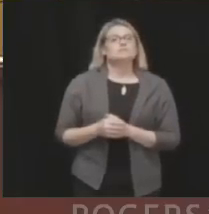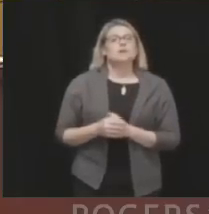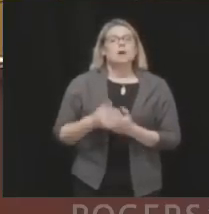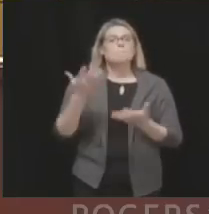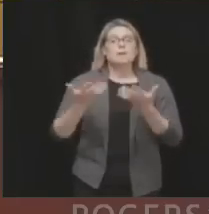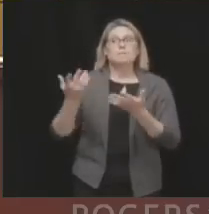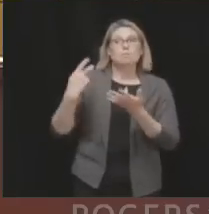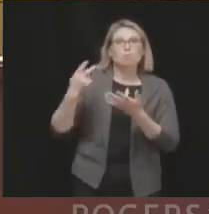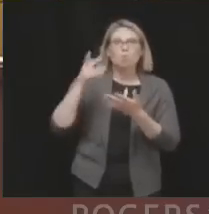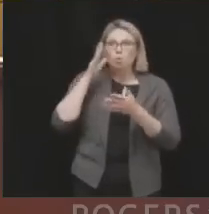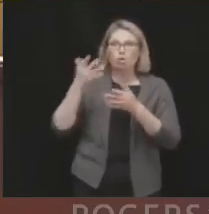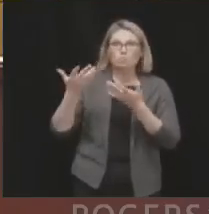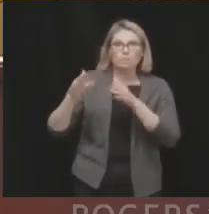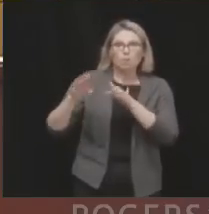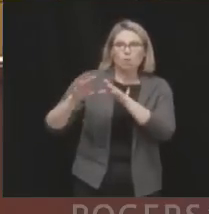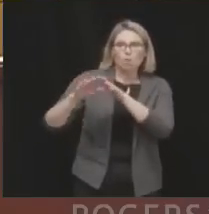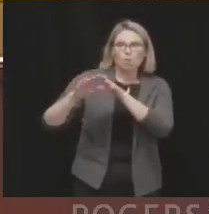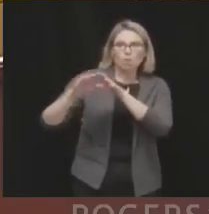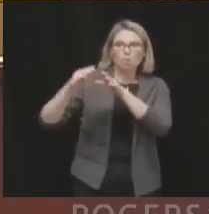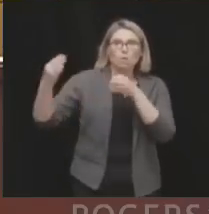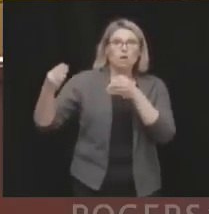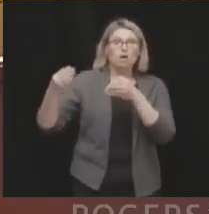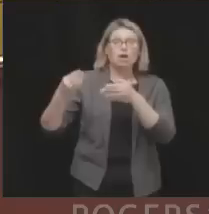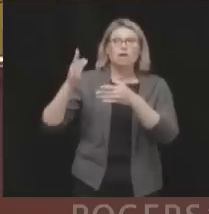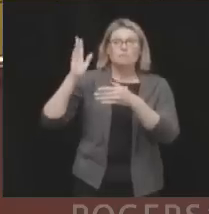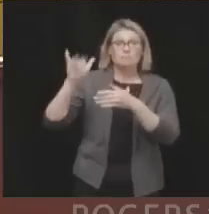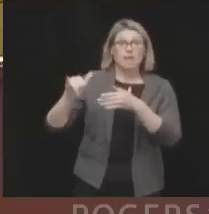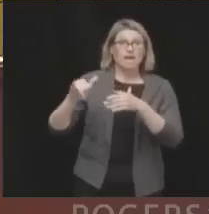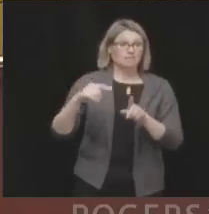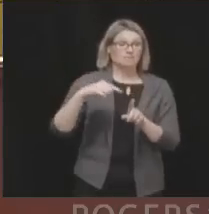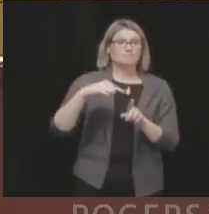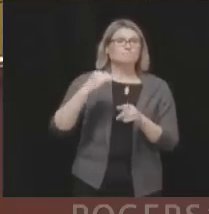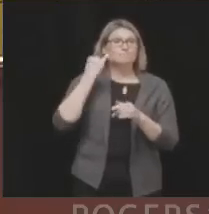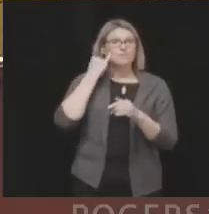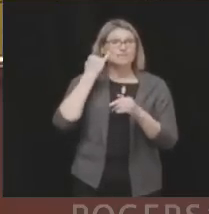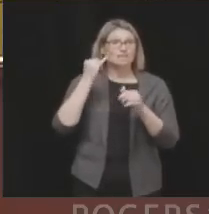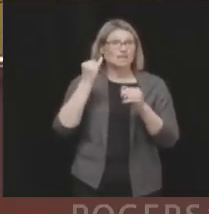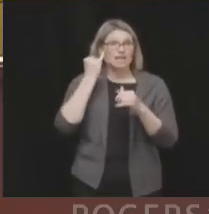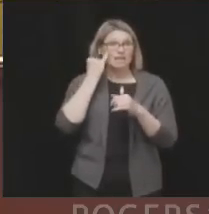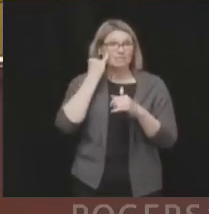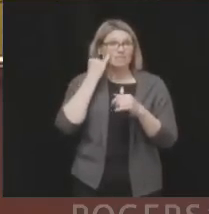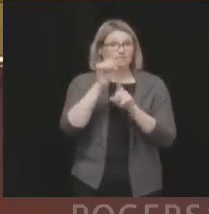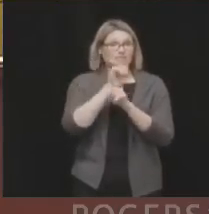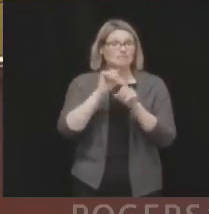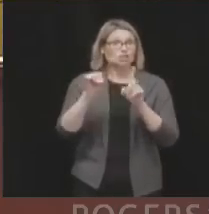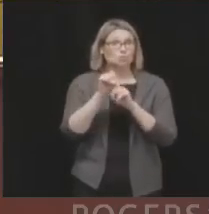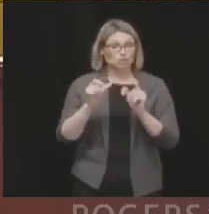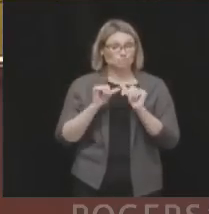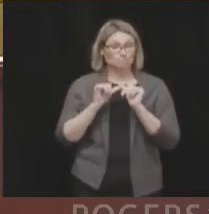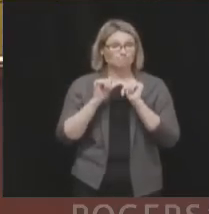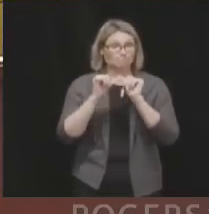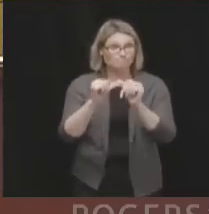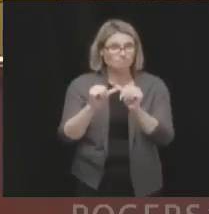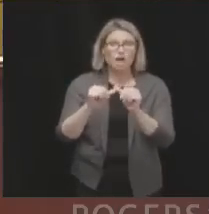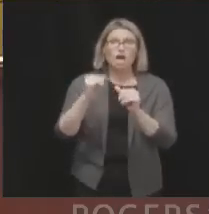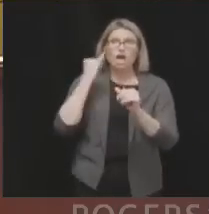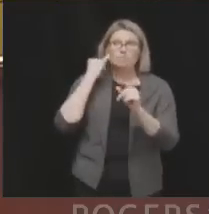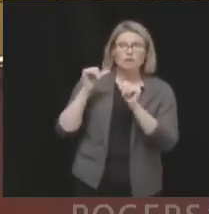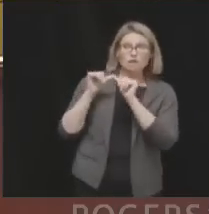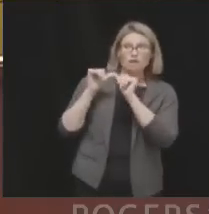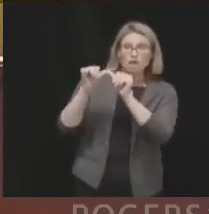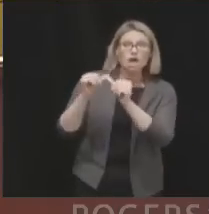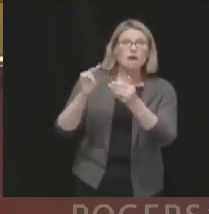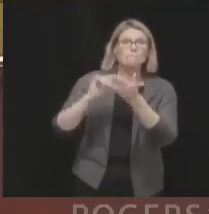I think so. Could it be treated differently than what we see in other neighboring provinces, given the circumstances? Yes, it could.